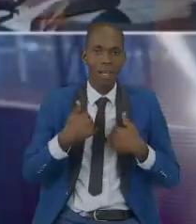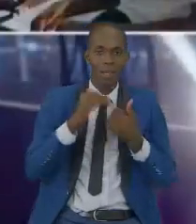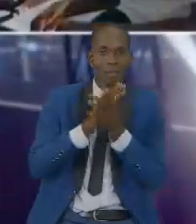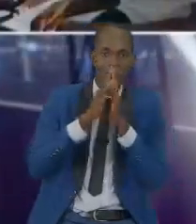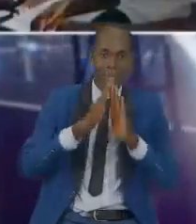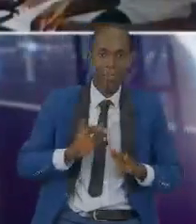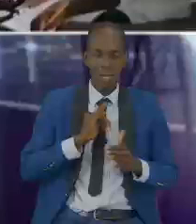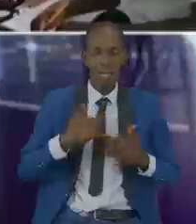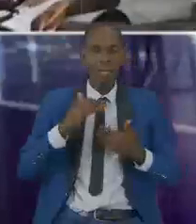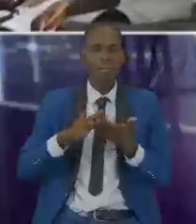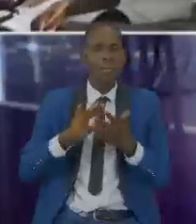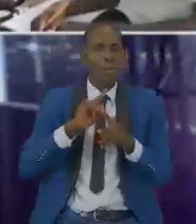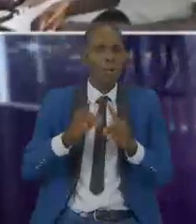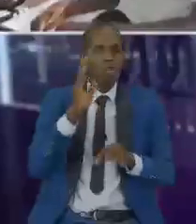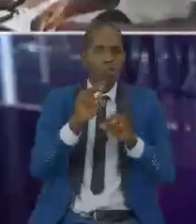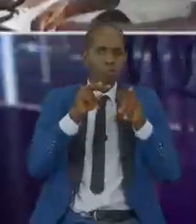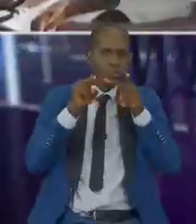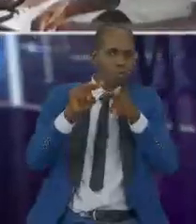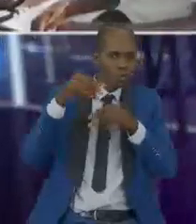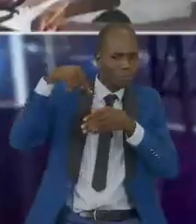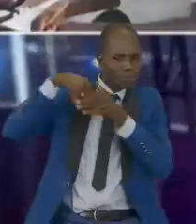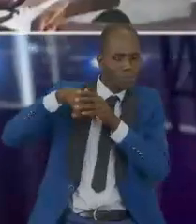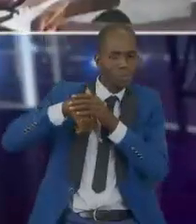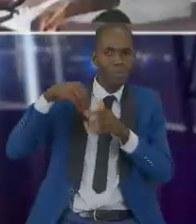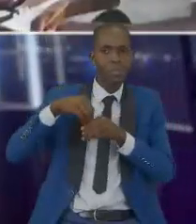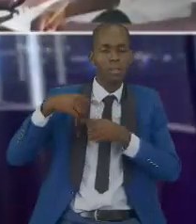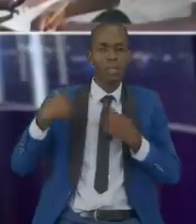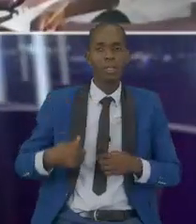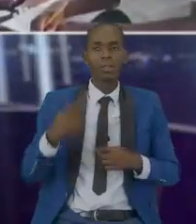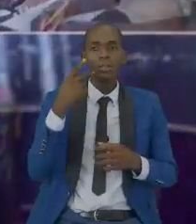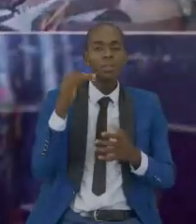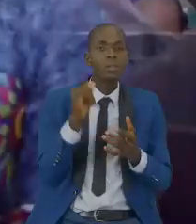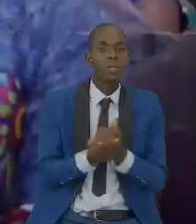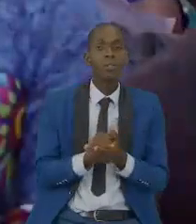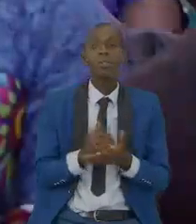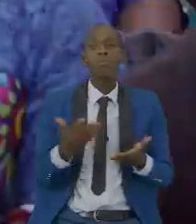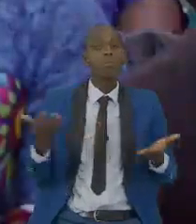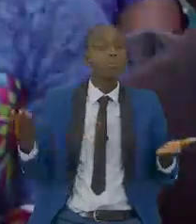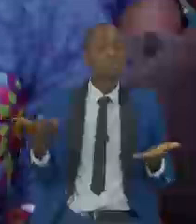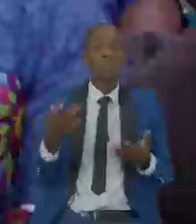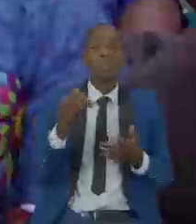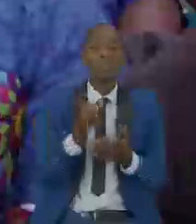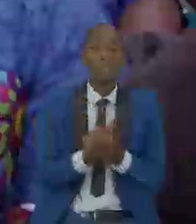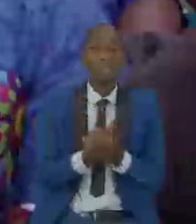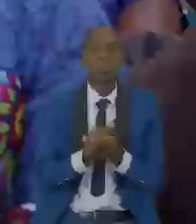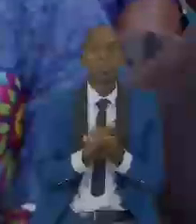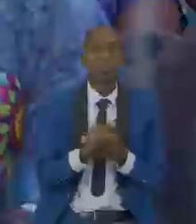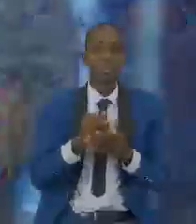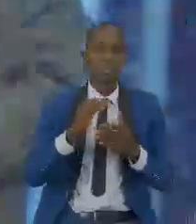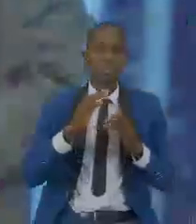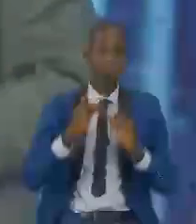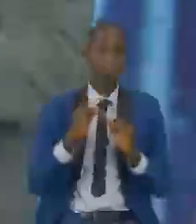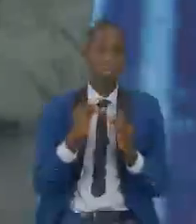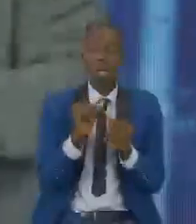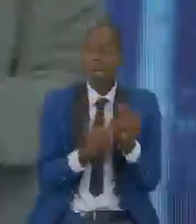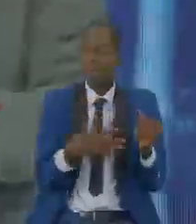And then when you look at the outward life, true, gentleness has come, humbleness of mind has come.